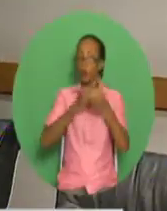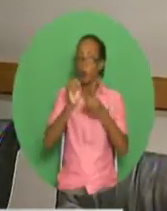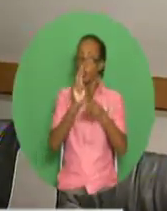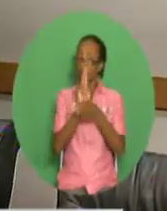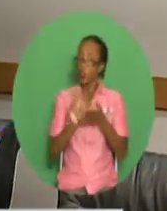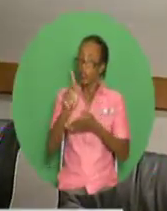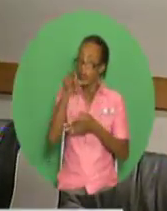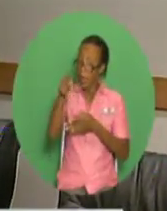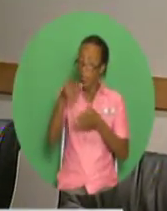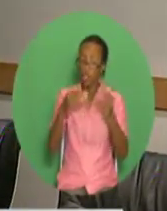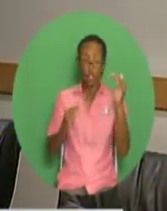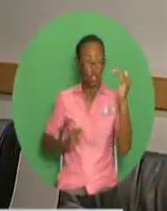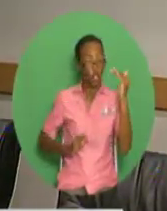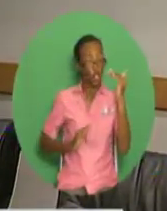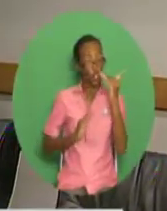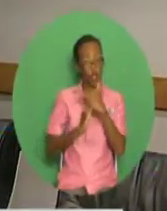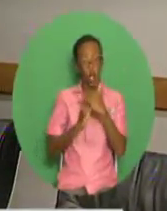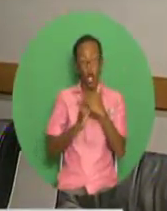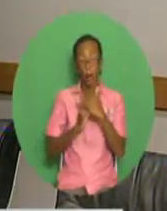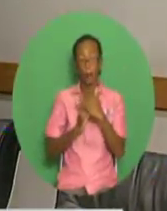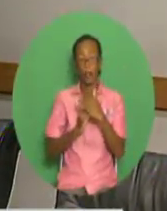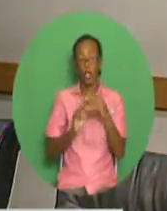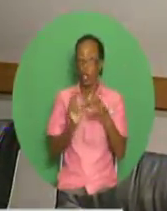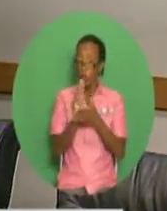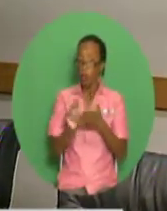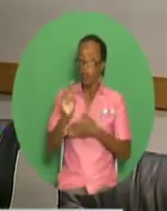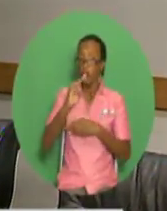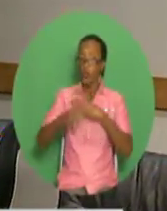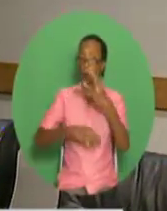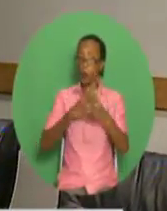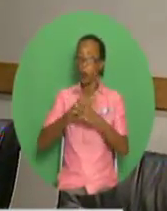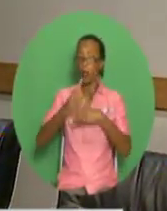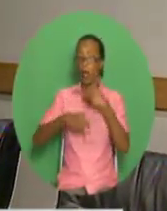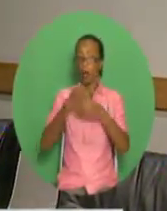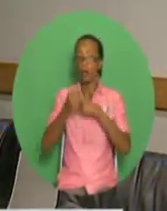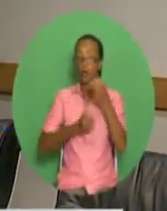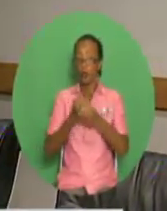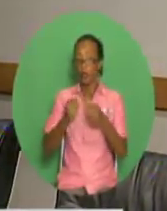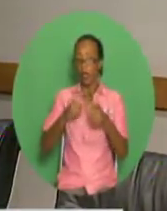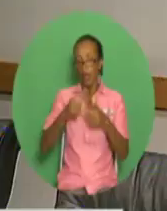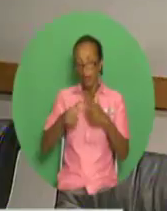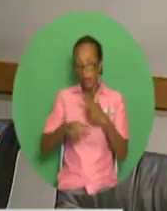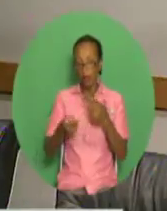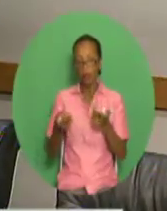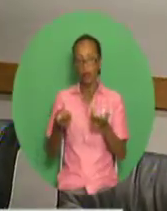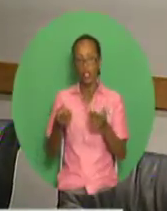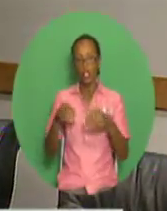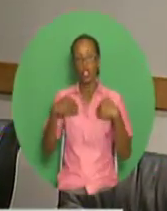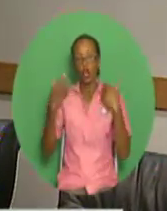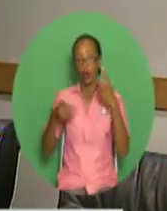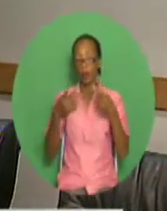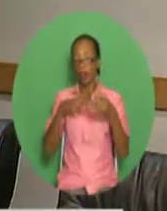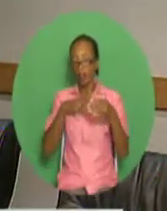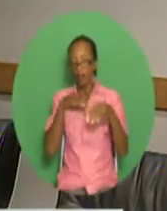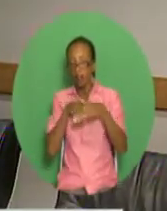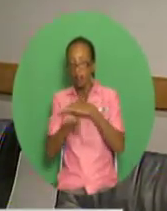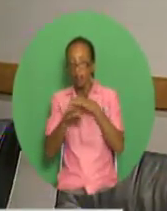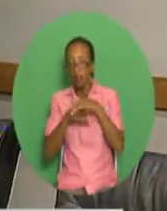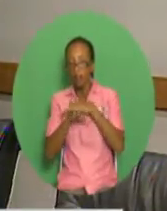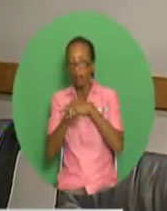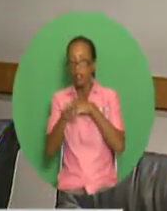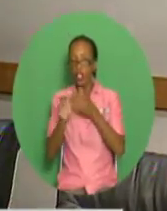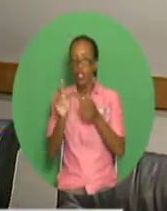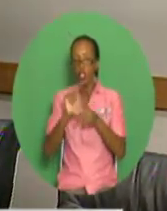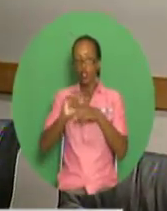for Trinidad and Tobago nationals. And we are finalizing our paperwork now so we can have young people taking advantage of that facility that we've just